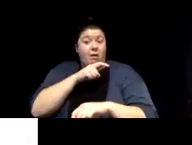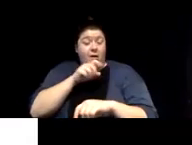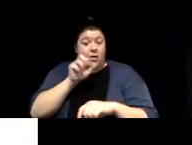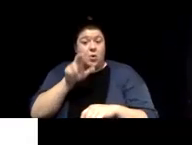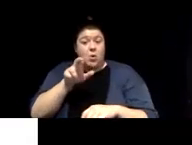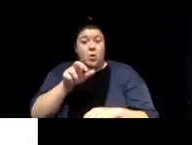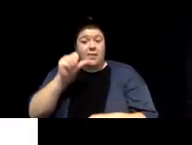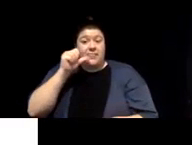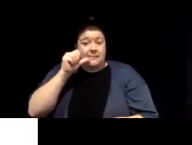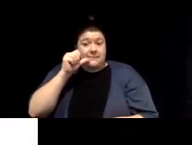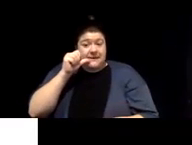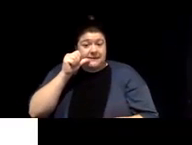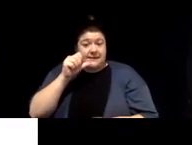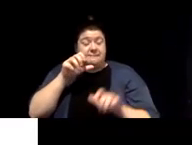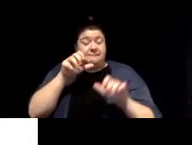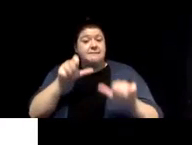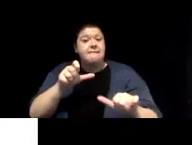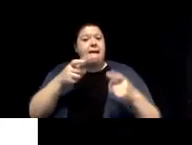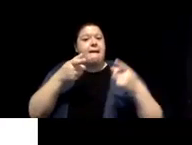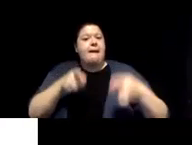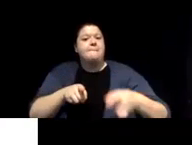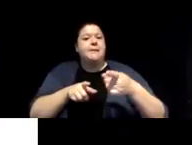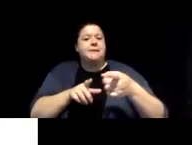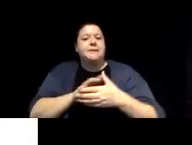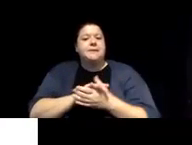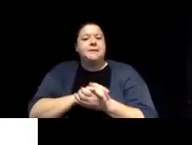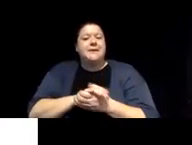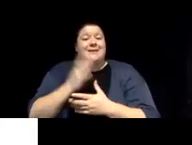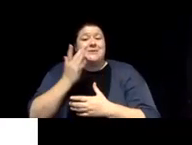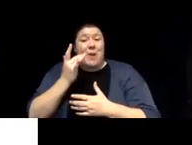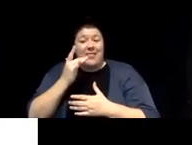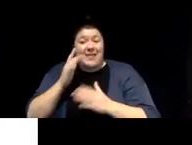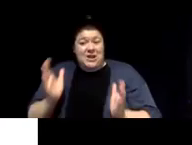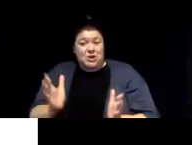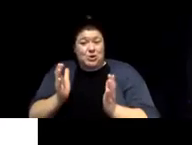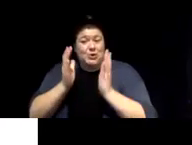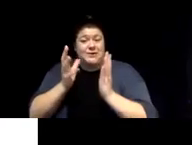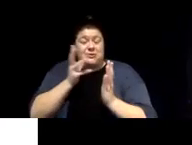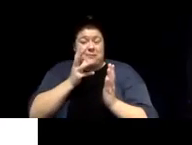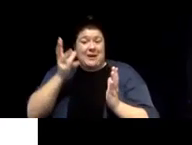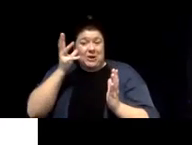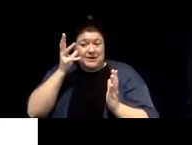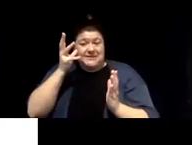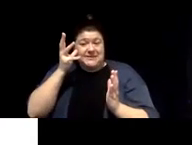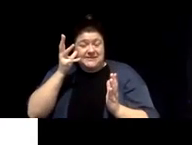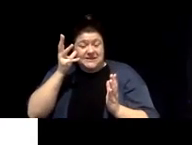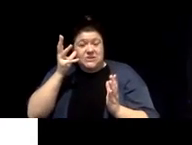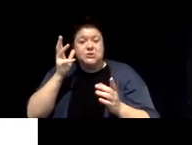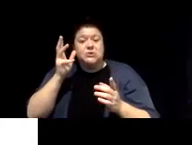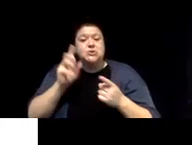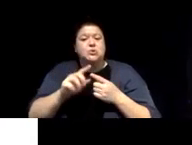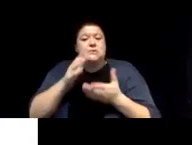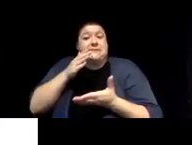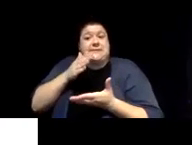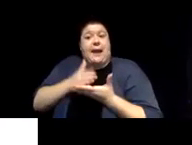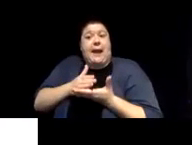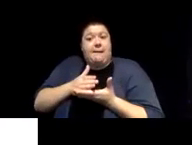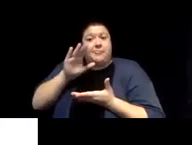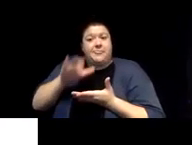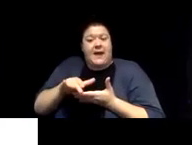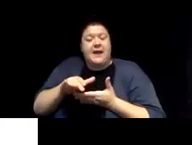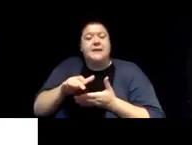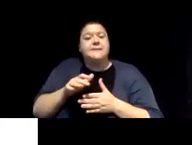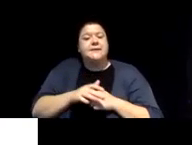thumb sucking, this is why they encourage parents to discourage that, is because it